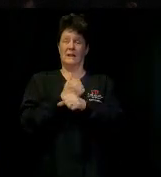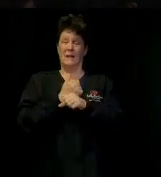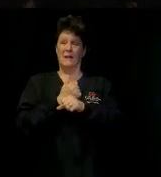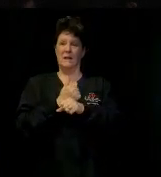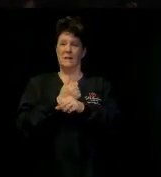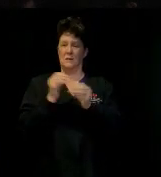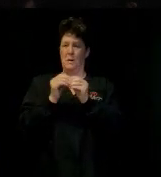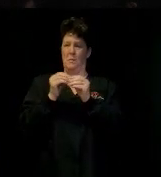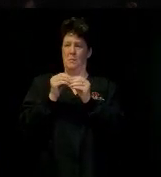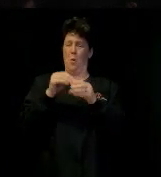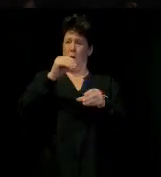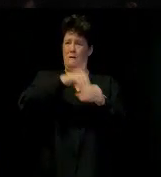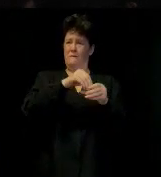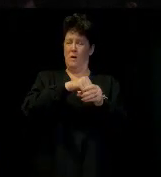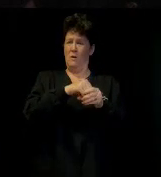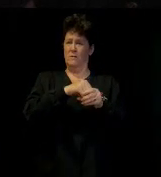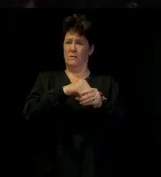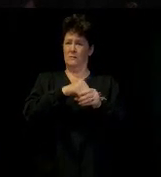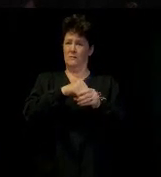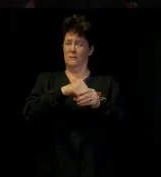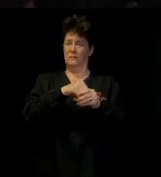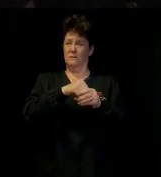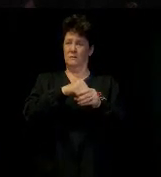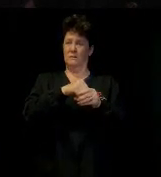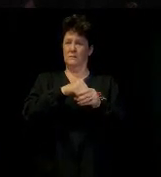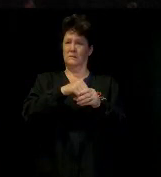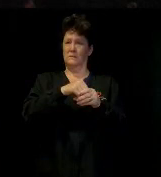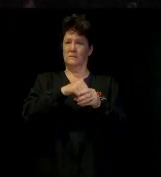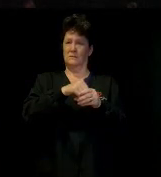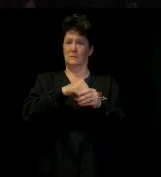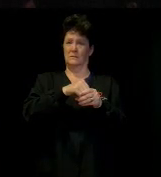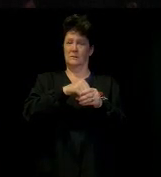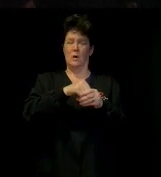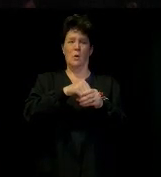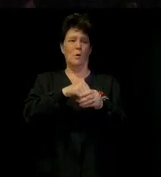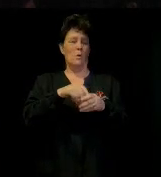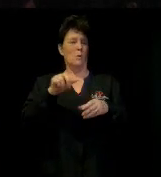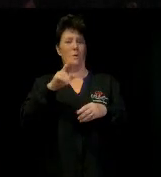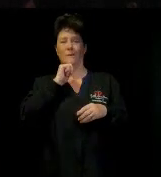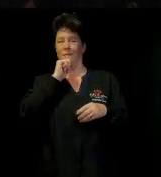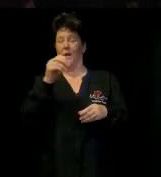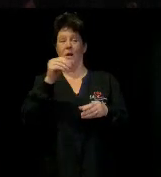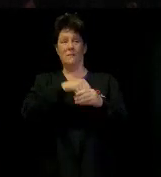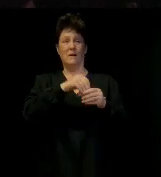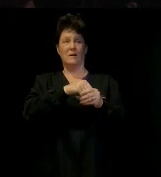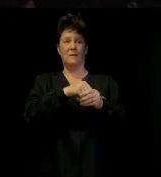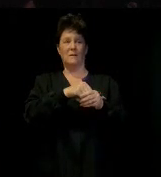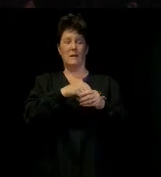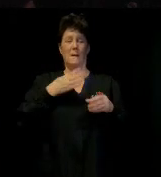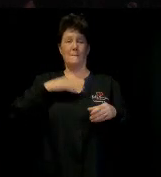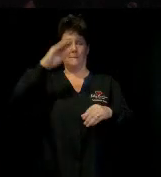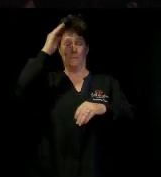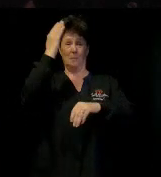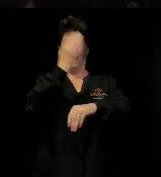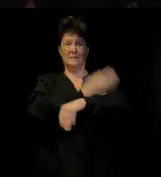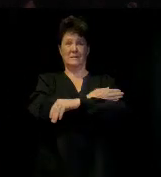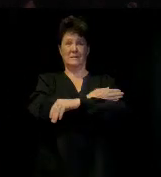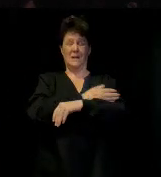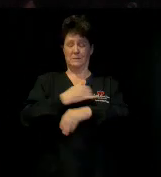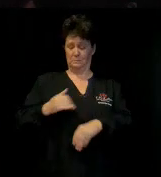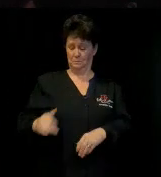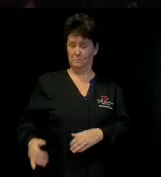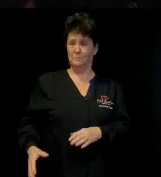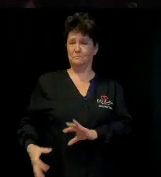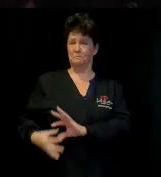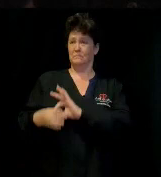my son and I can be just as much involved or not involved in his life as I want to. He'll always be my son and I'll always be his dad, but I have to